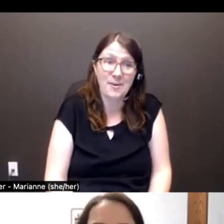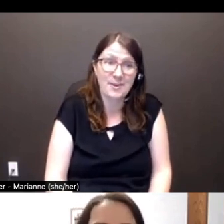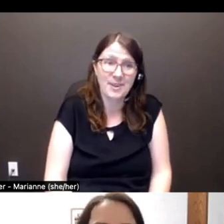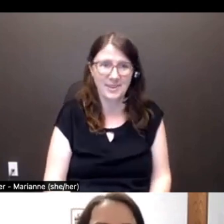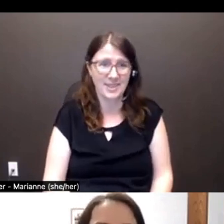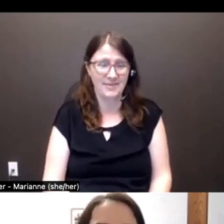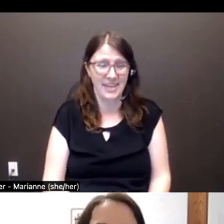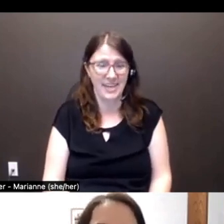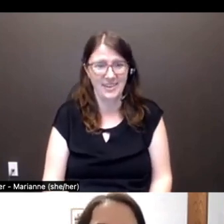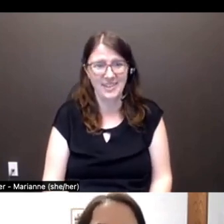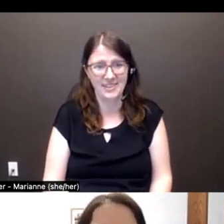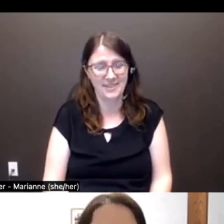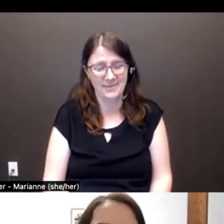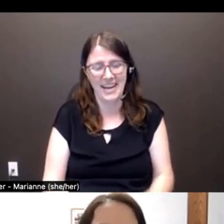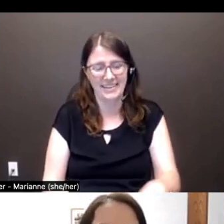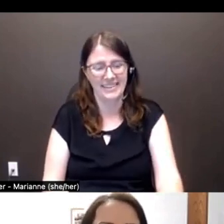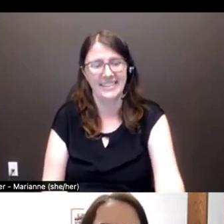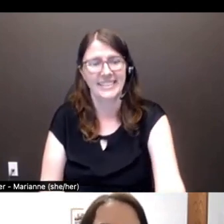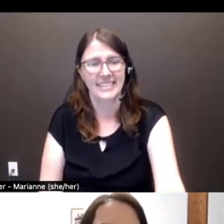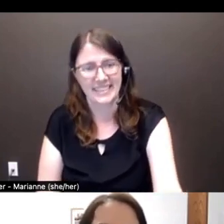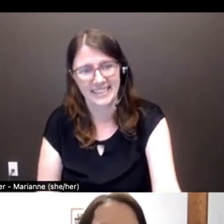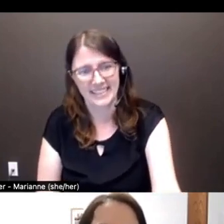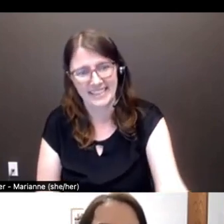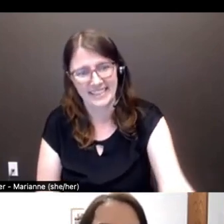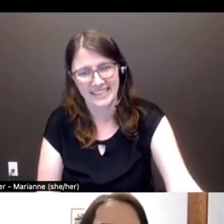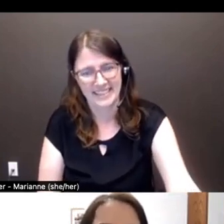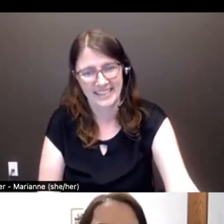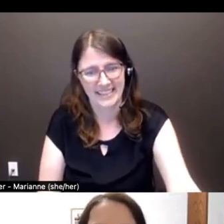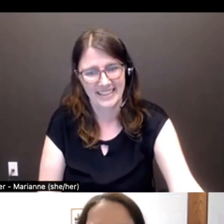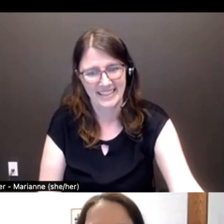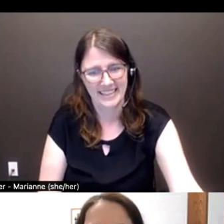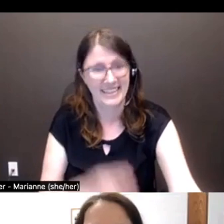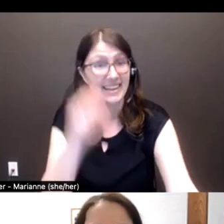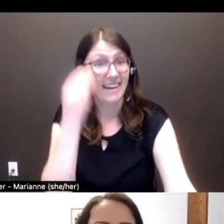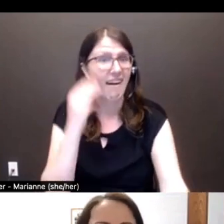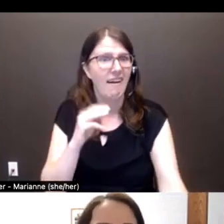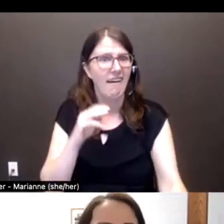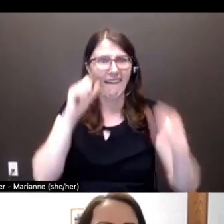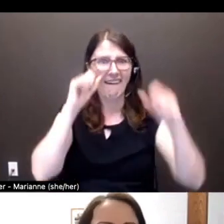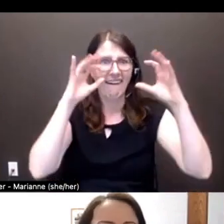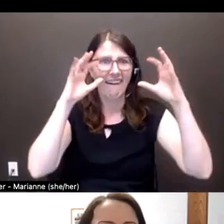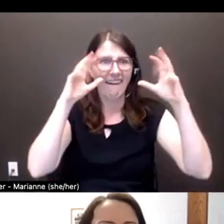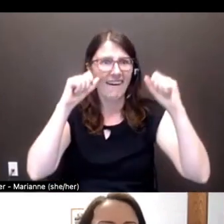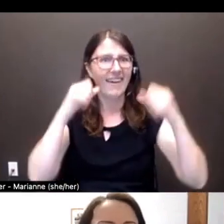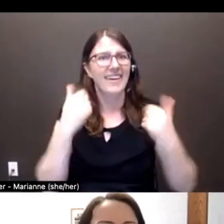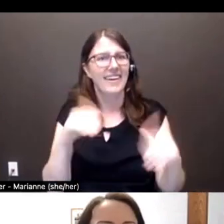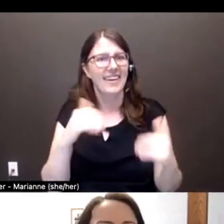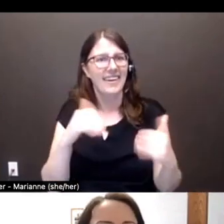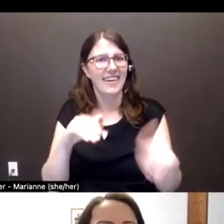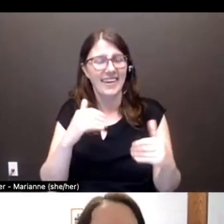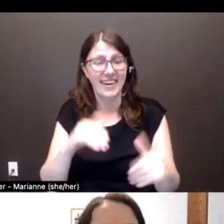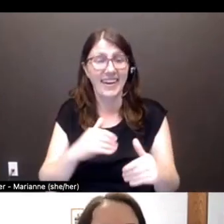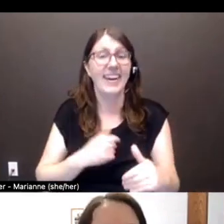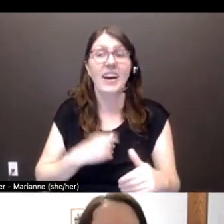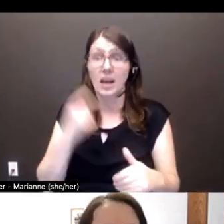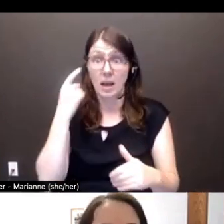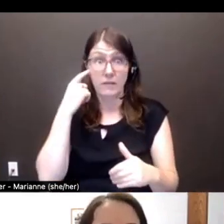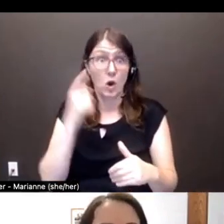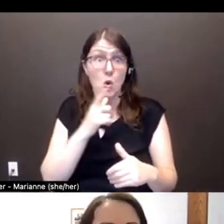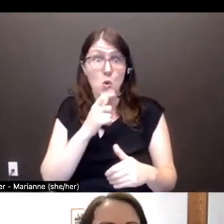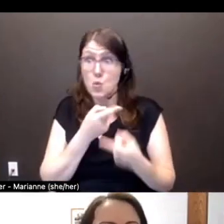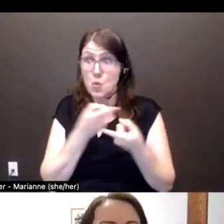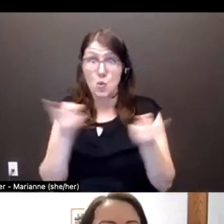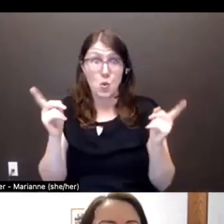their own YouTube video and YouTube channel. That's amazing. And for everybody who is staying with us in the breakout